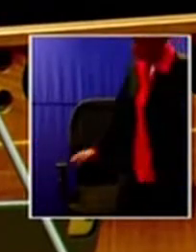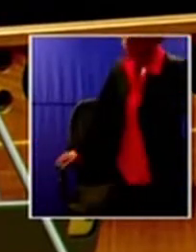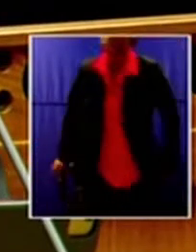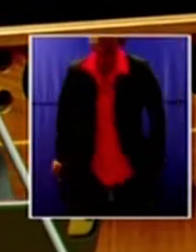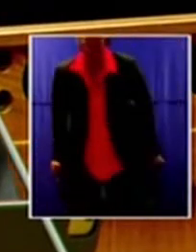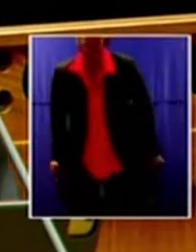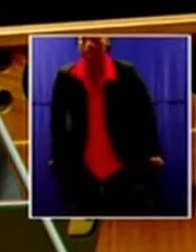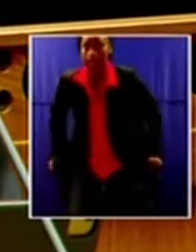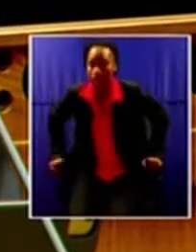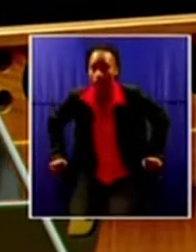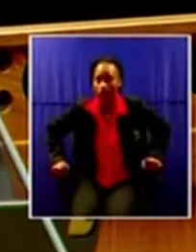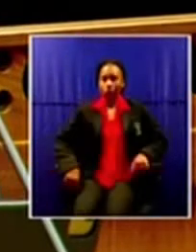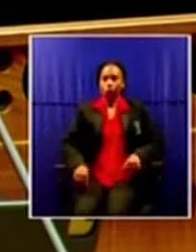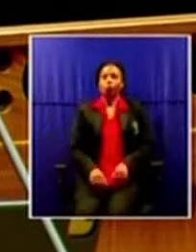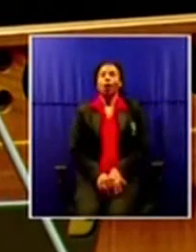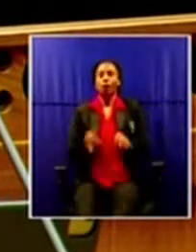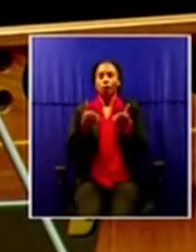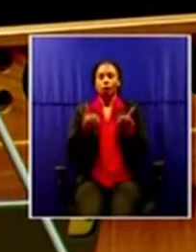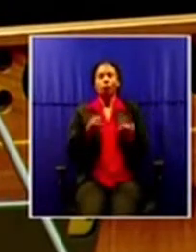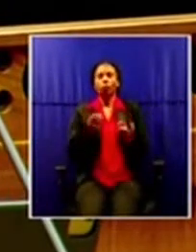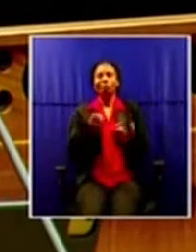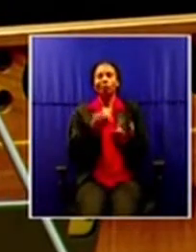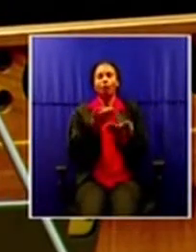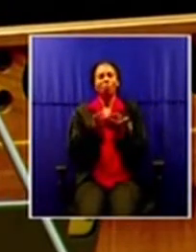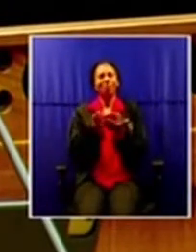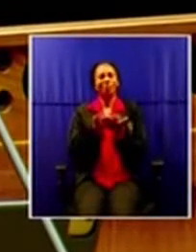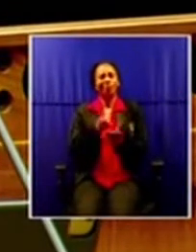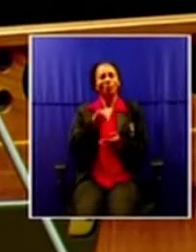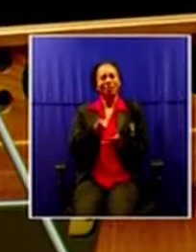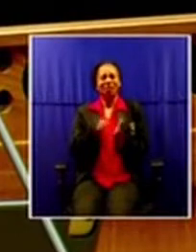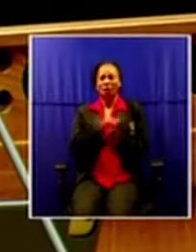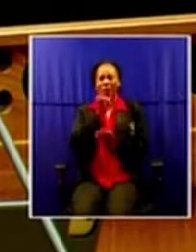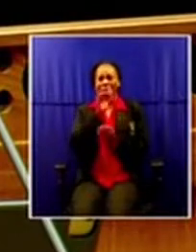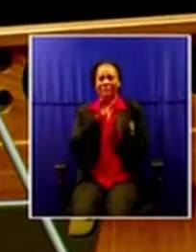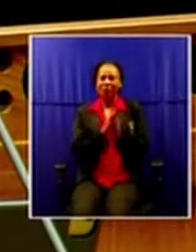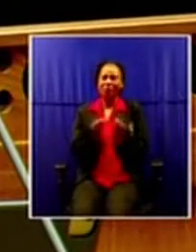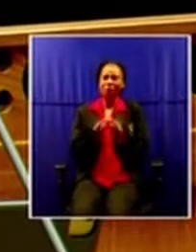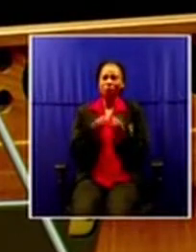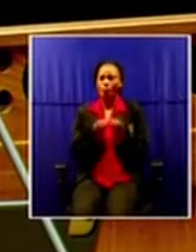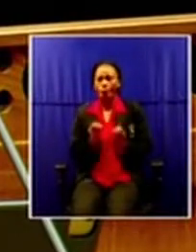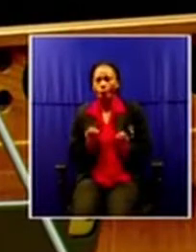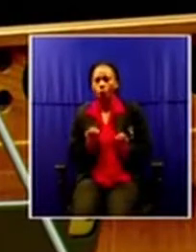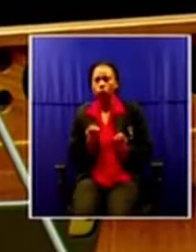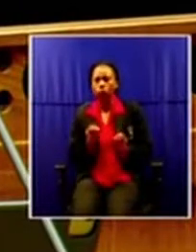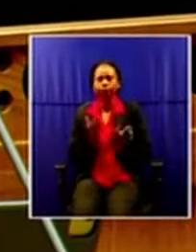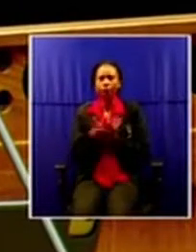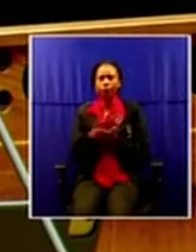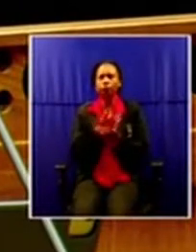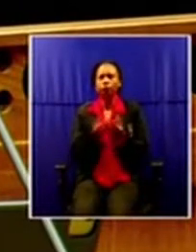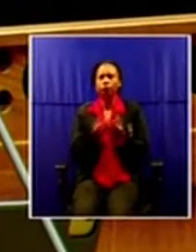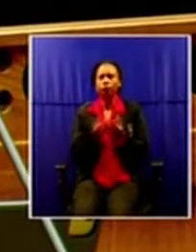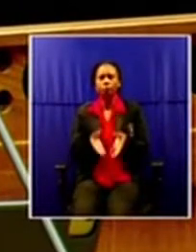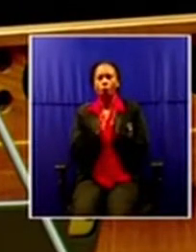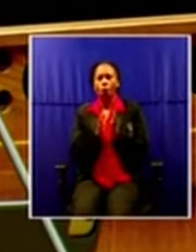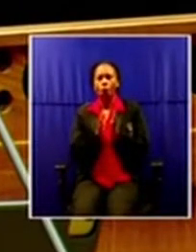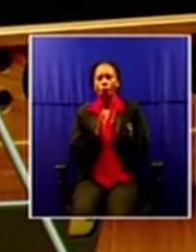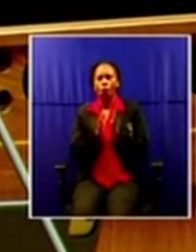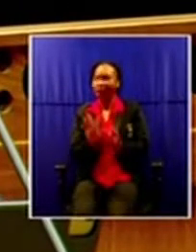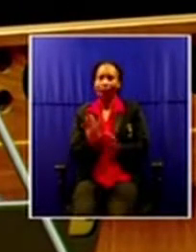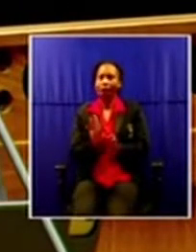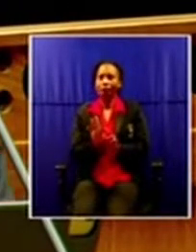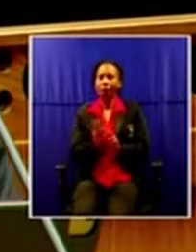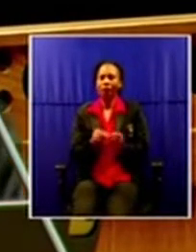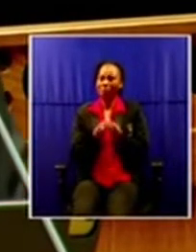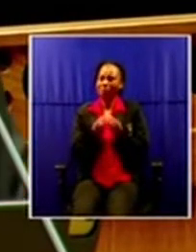Now, these capabilities did not come by chance. They've been developed over many years. Yes, there